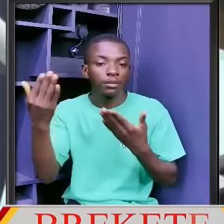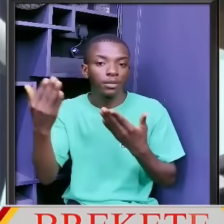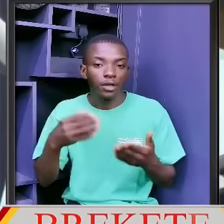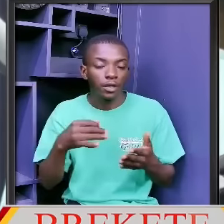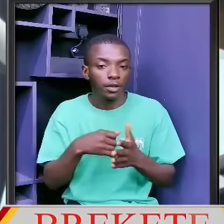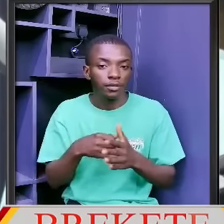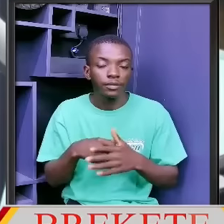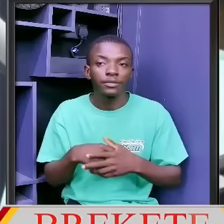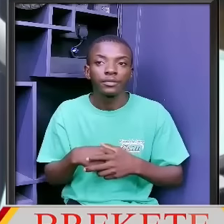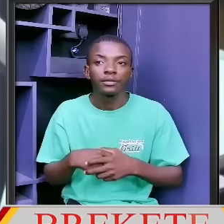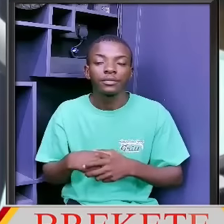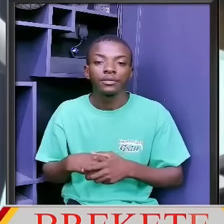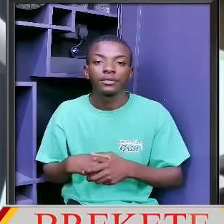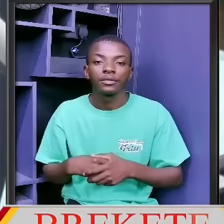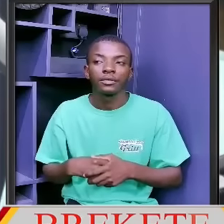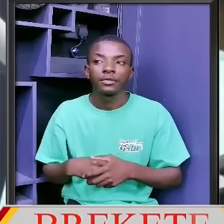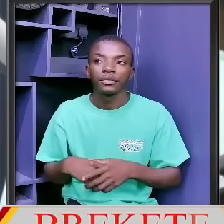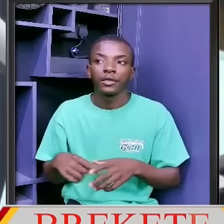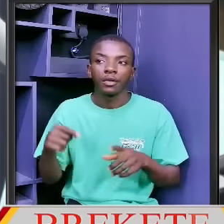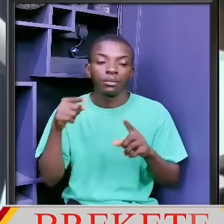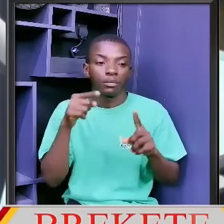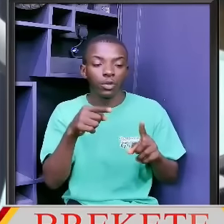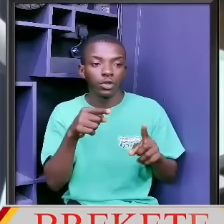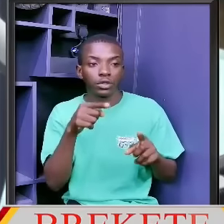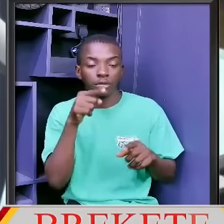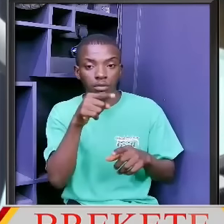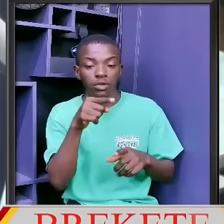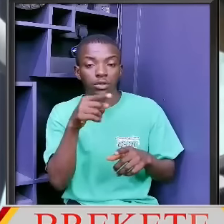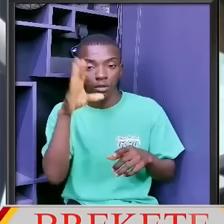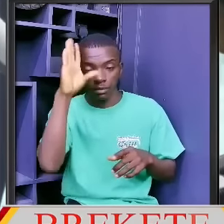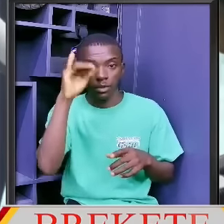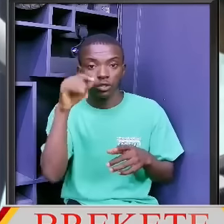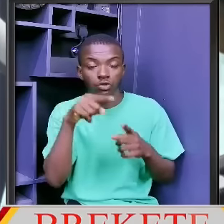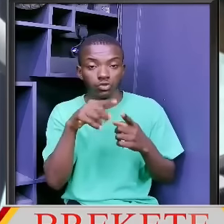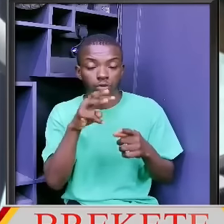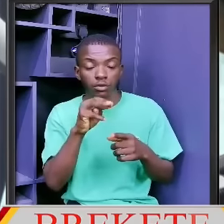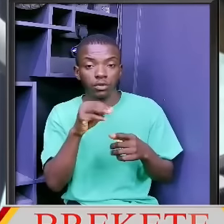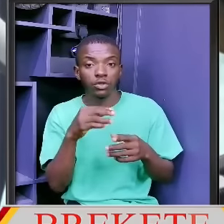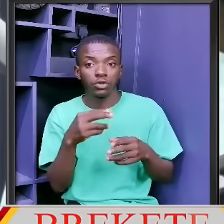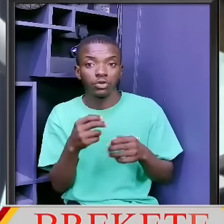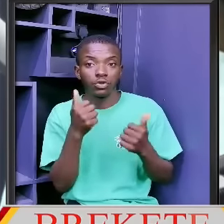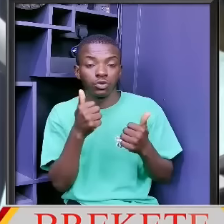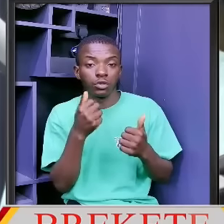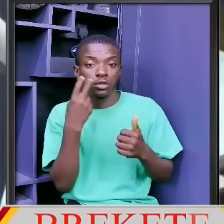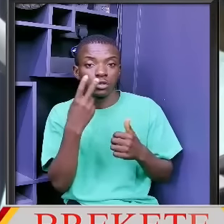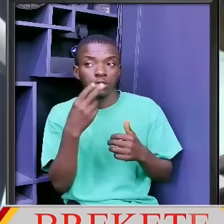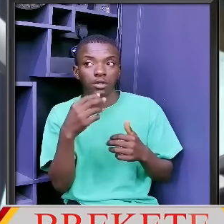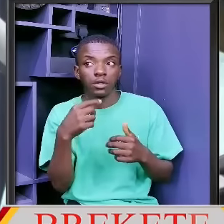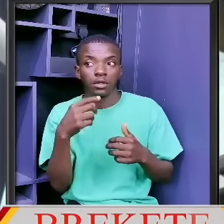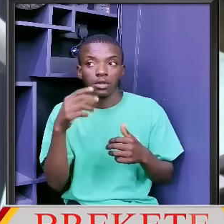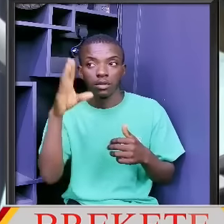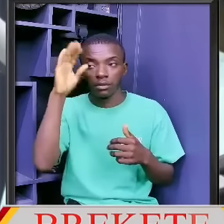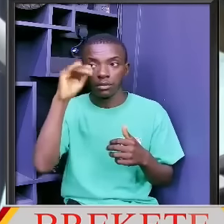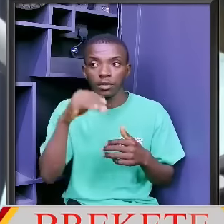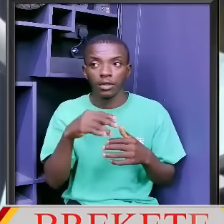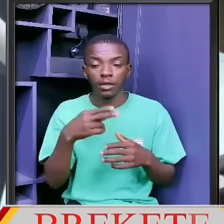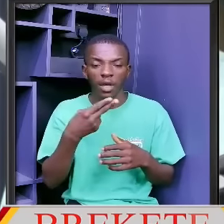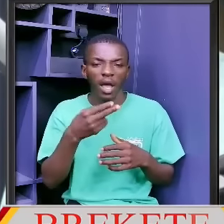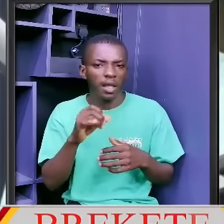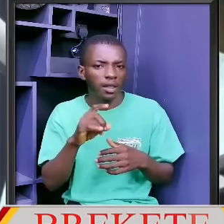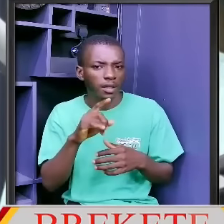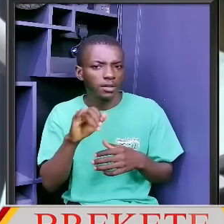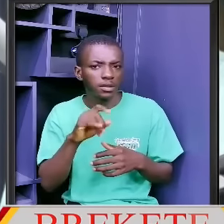her, so I now pointed the man to him. As soon as he look at the man, he now turn. He now say,